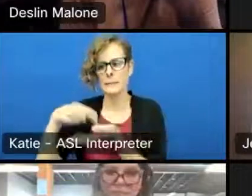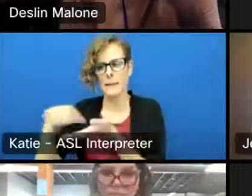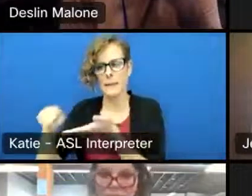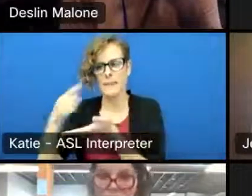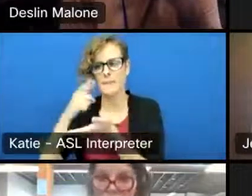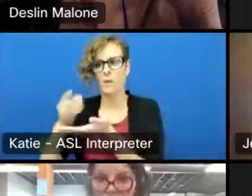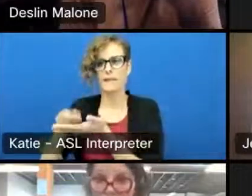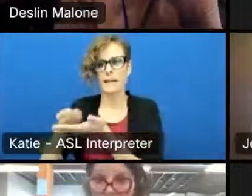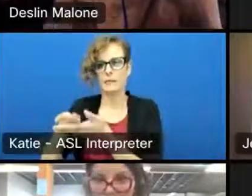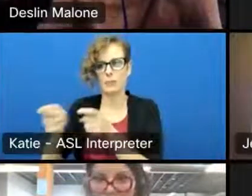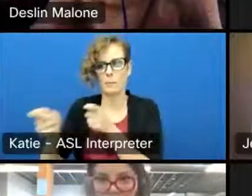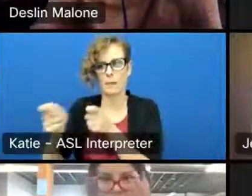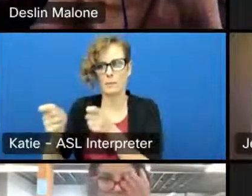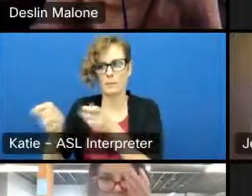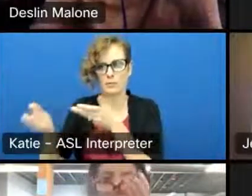financial management services.